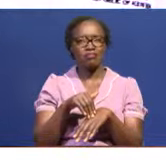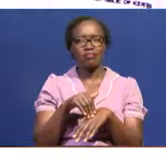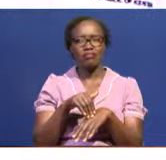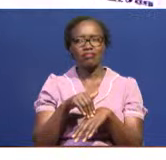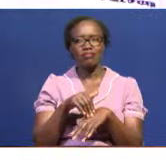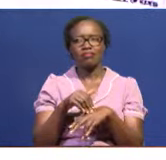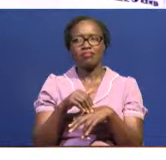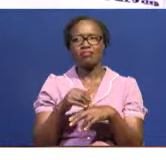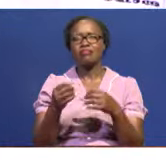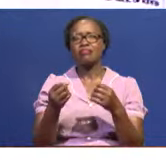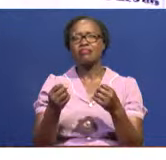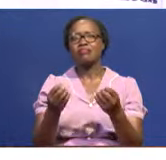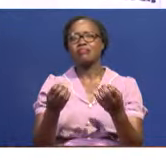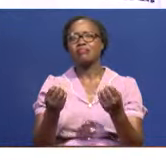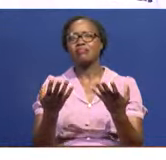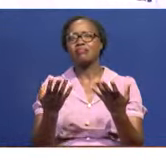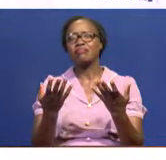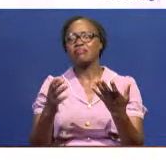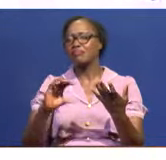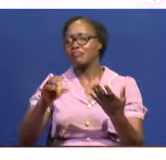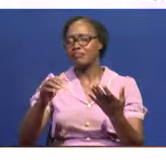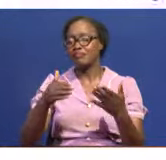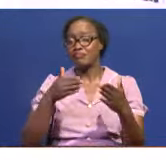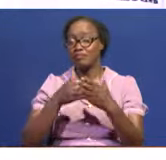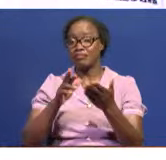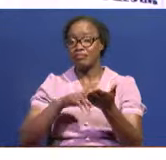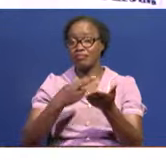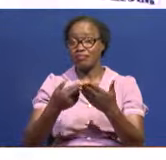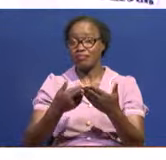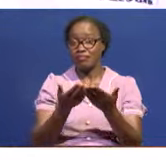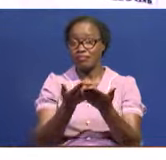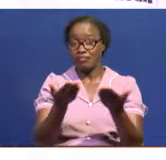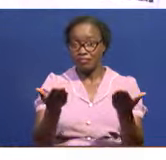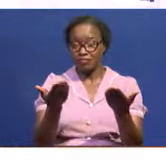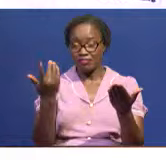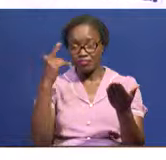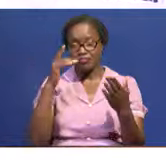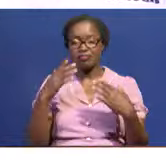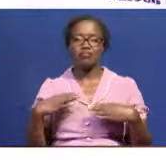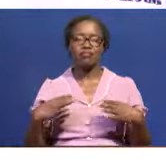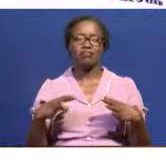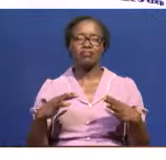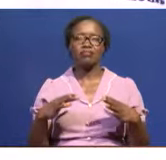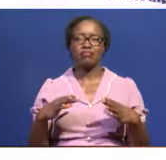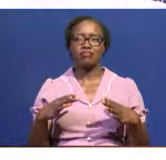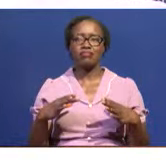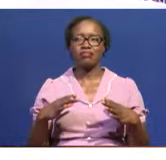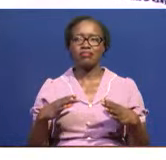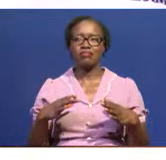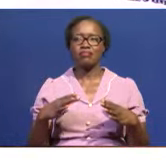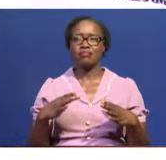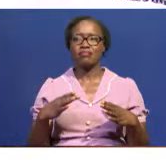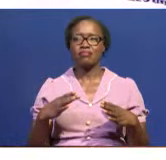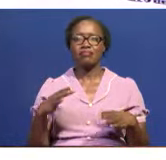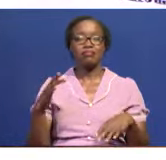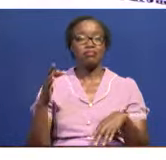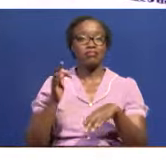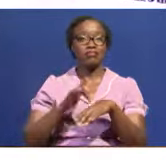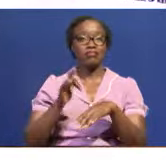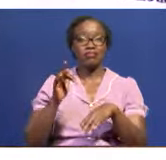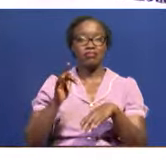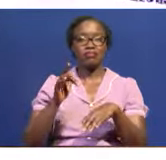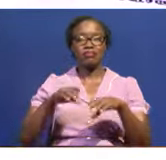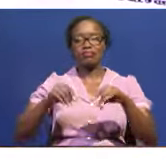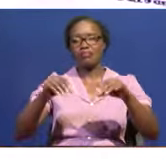a very highly populated county, vis-a-vis the resources that are available for the population, they may be affected in terms